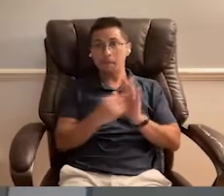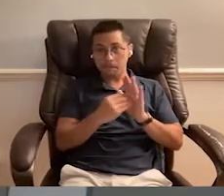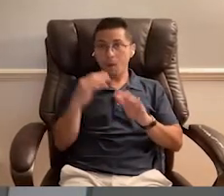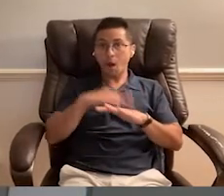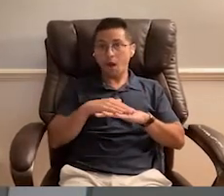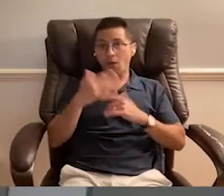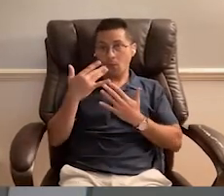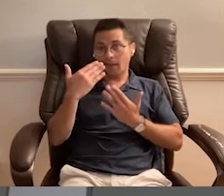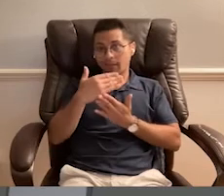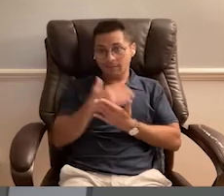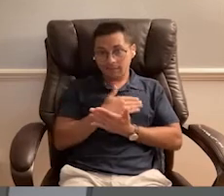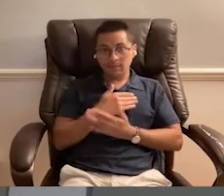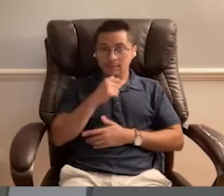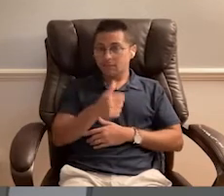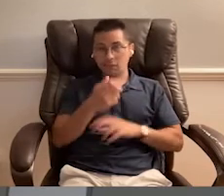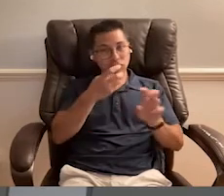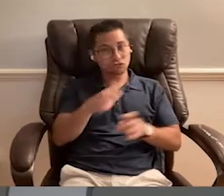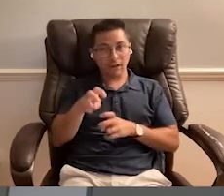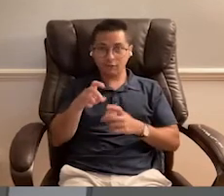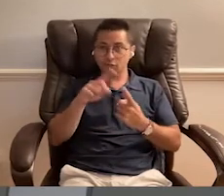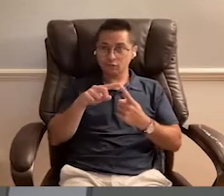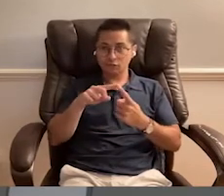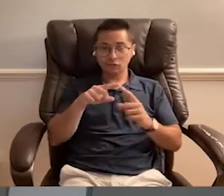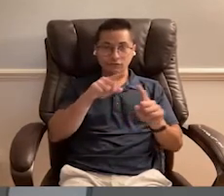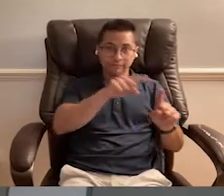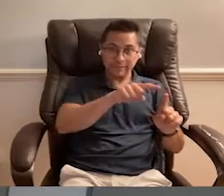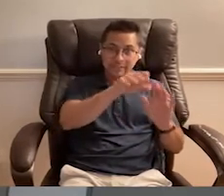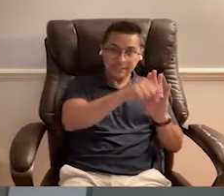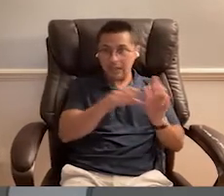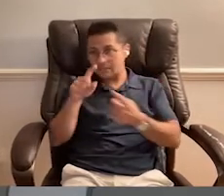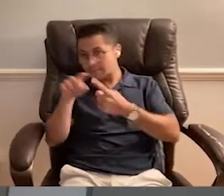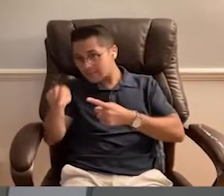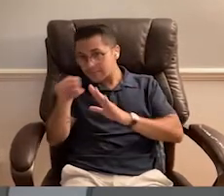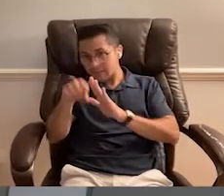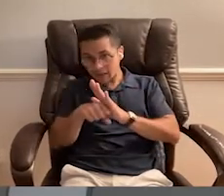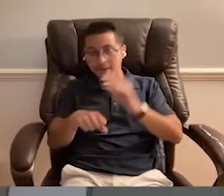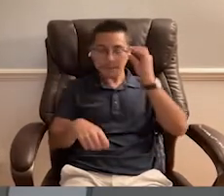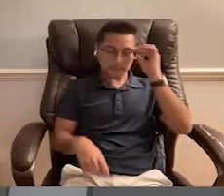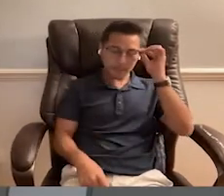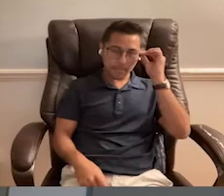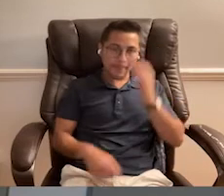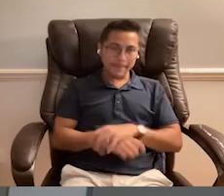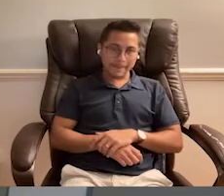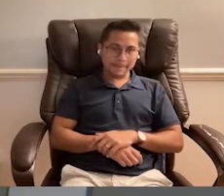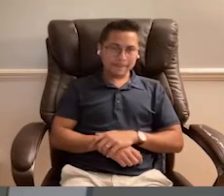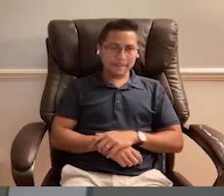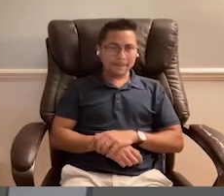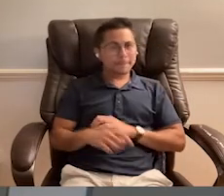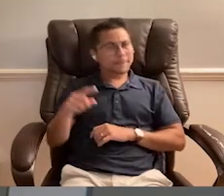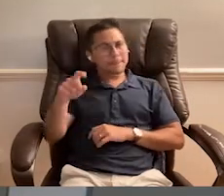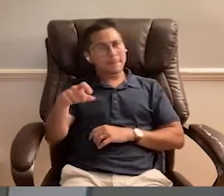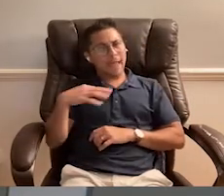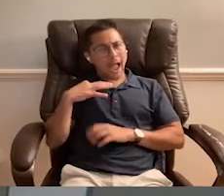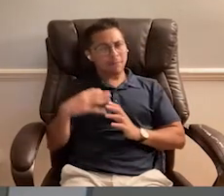and 99% get put onto the waiting list. So it doesn't transfer state to state, and we do have the